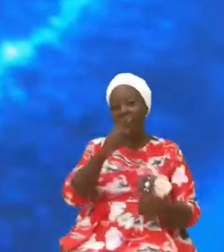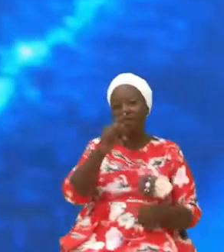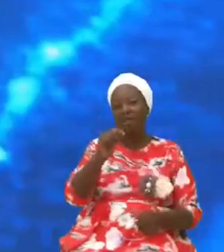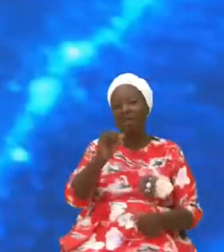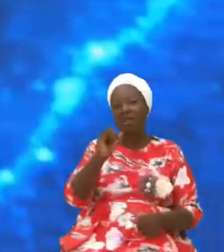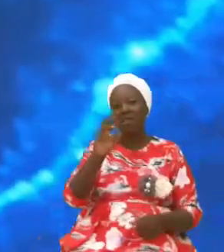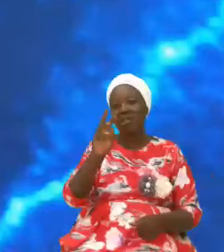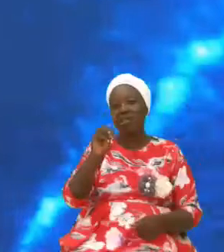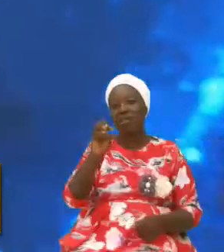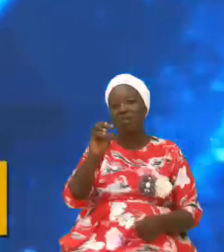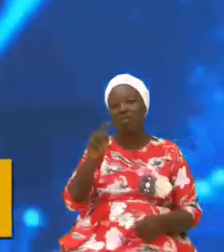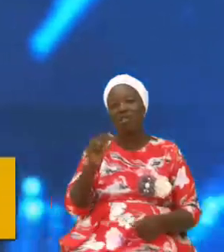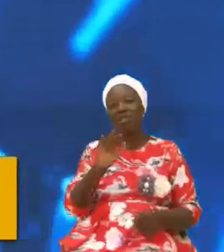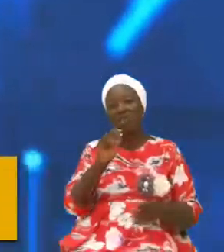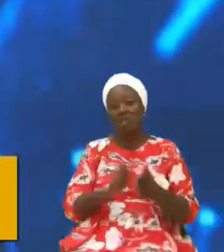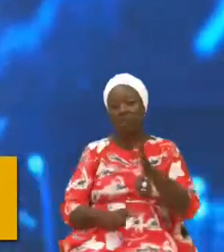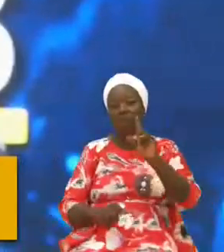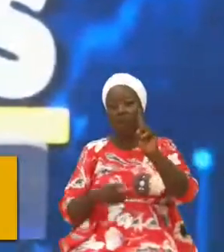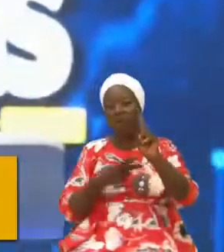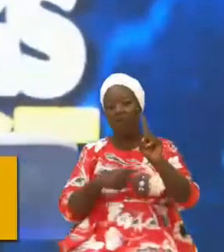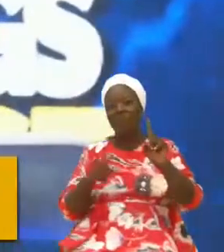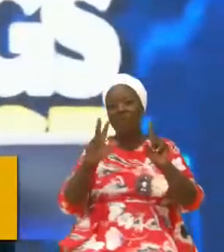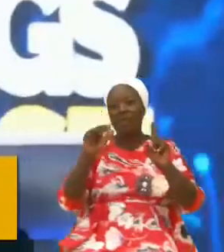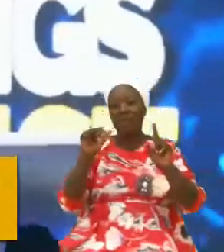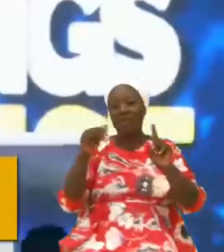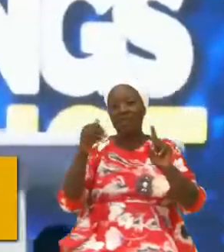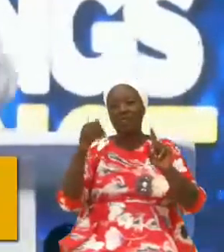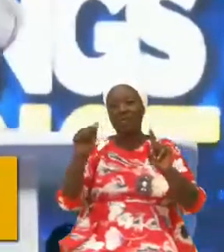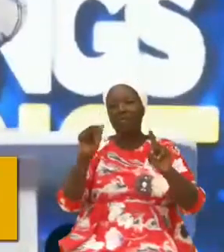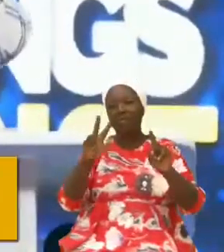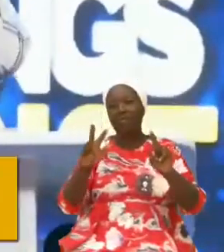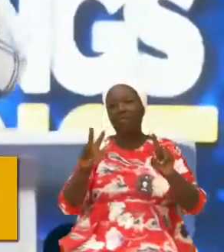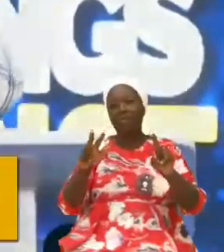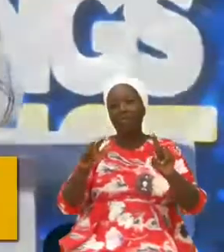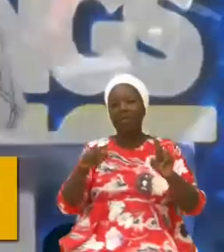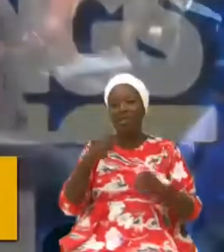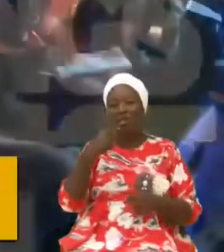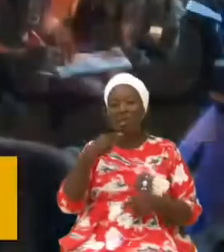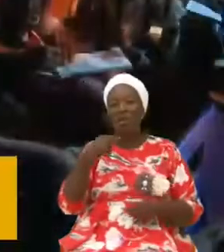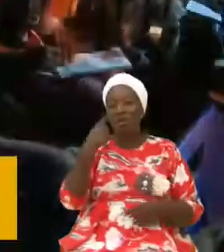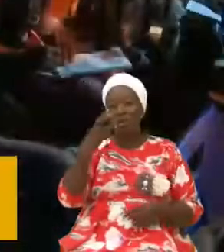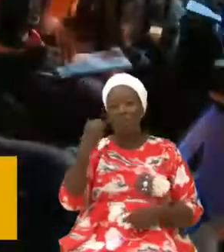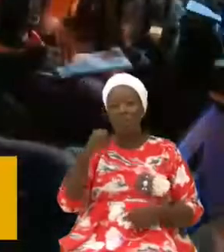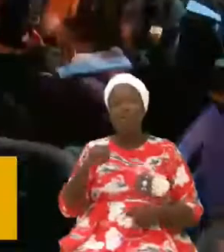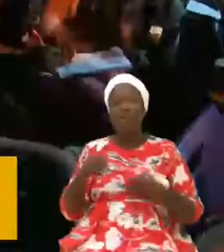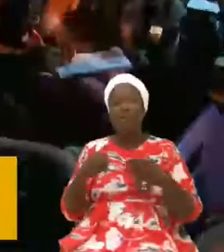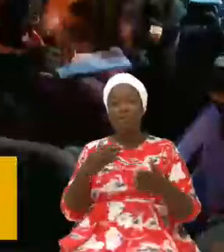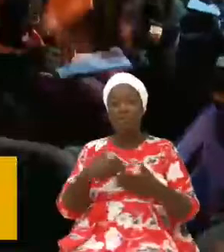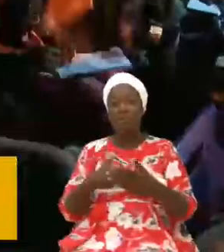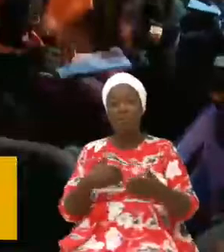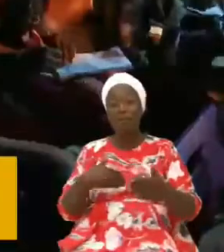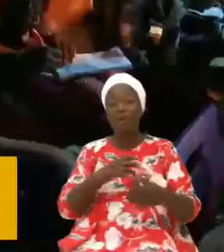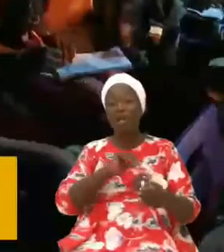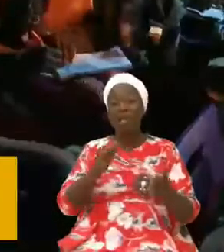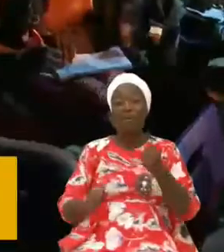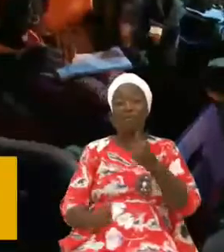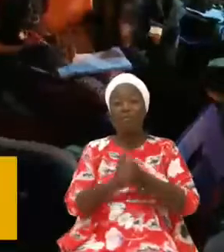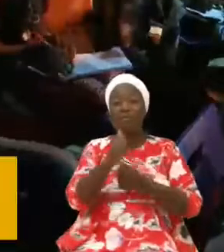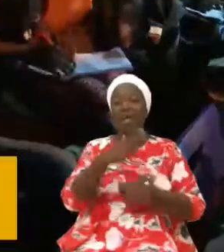Timothy chapter 1, verse 13. It says, who was before a